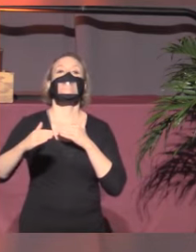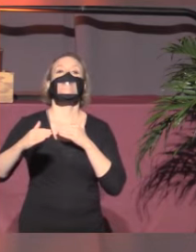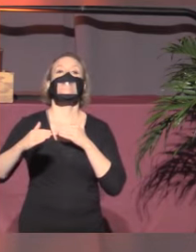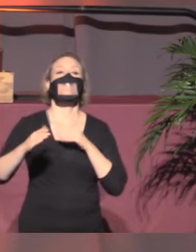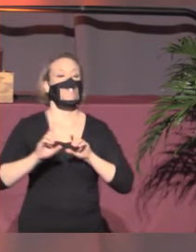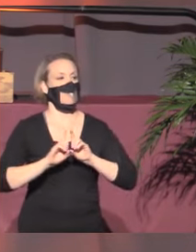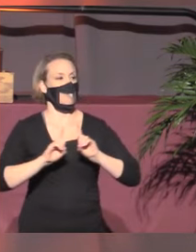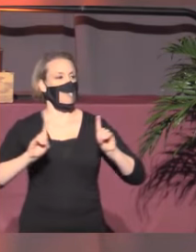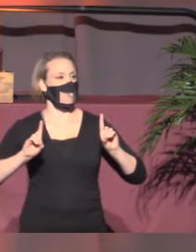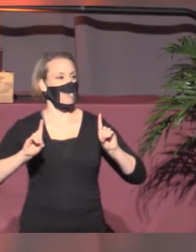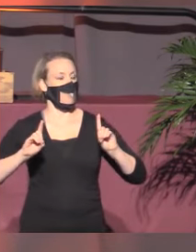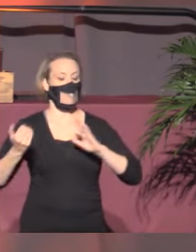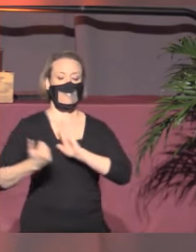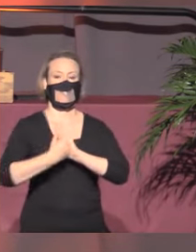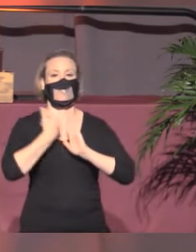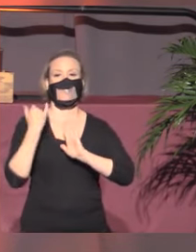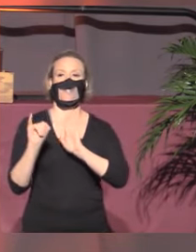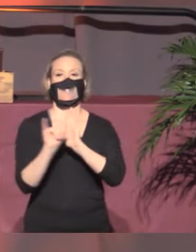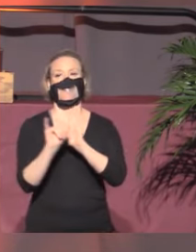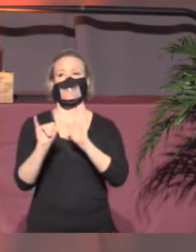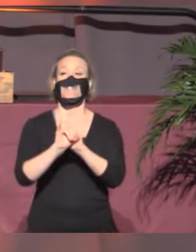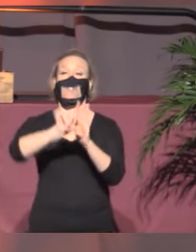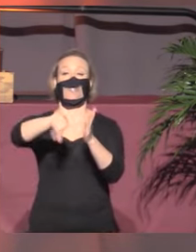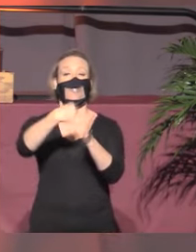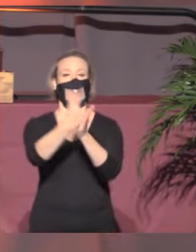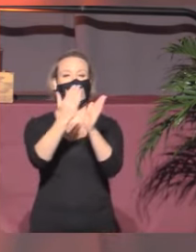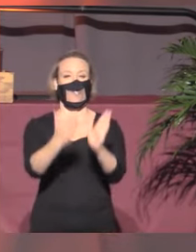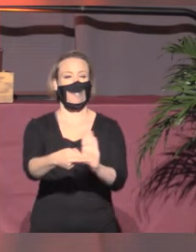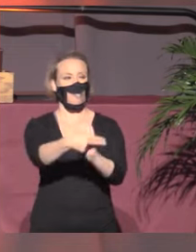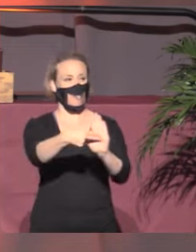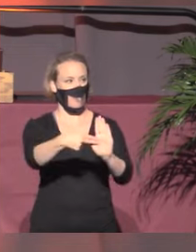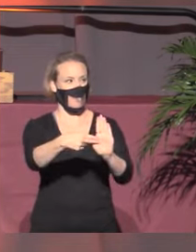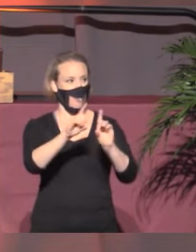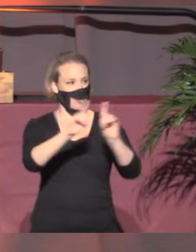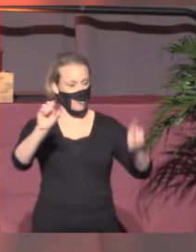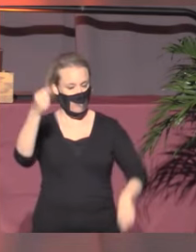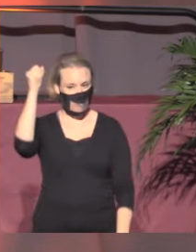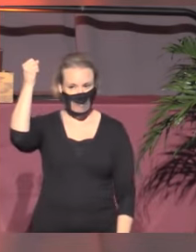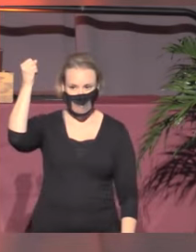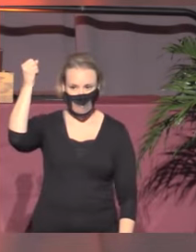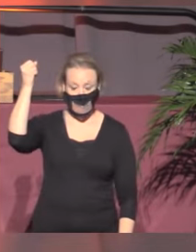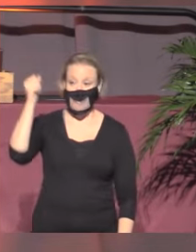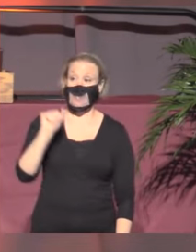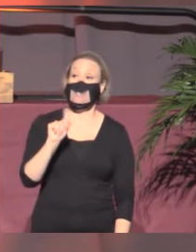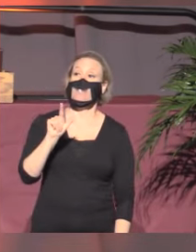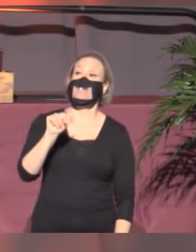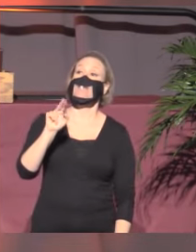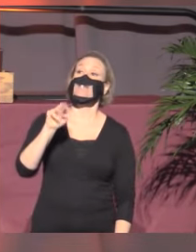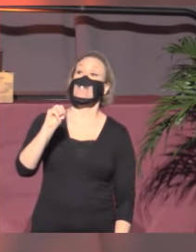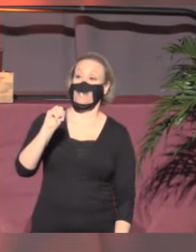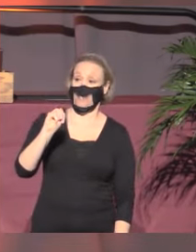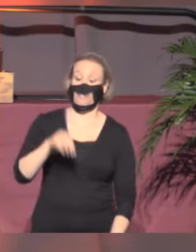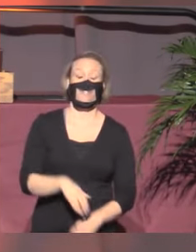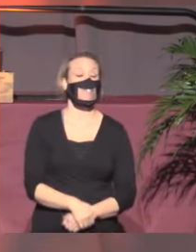our new identities: graduate, degree bearer, alum. Yet